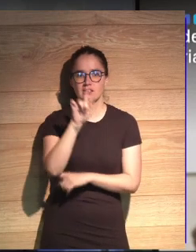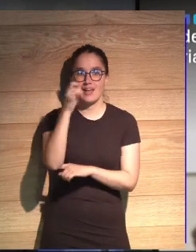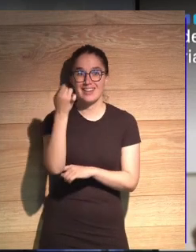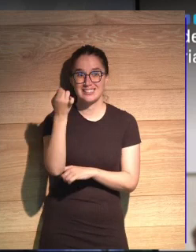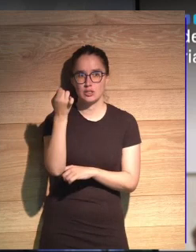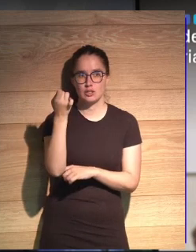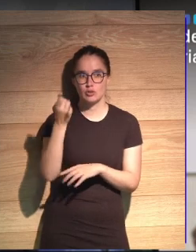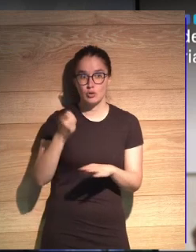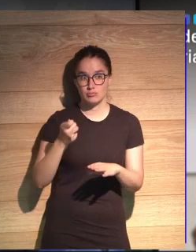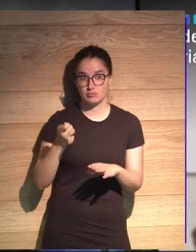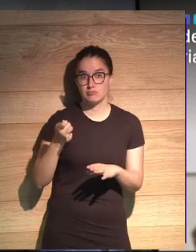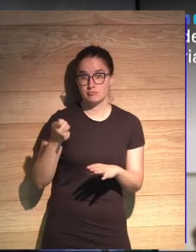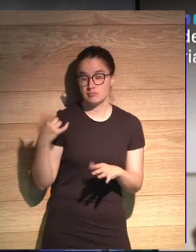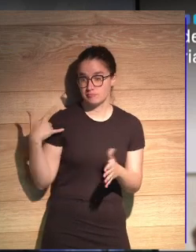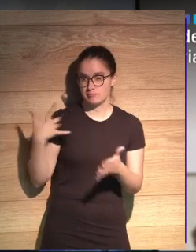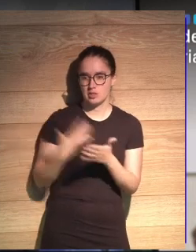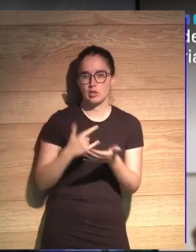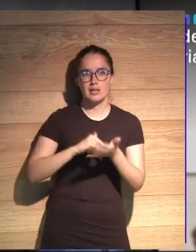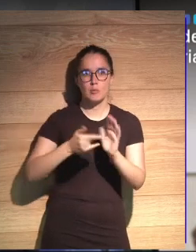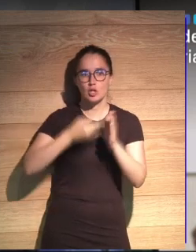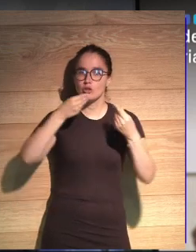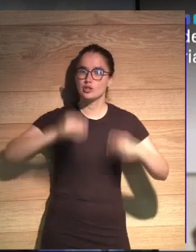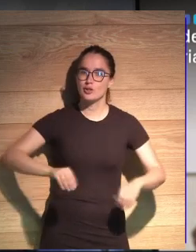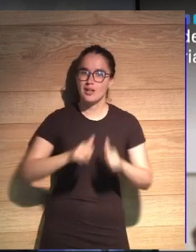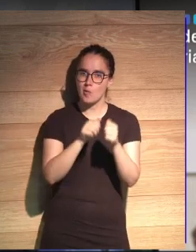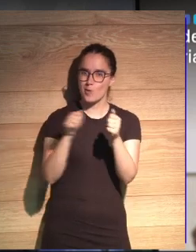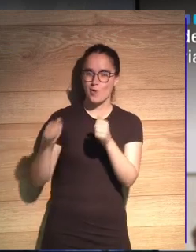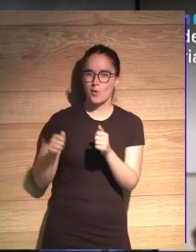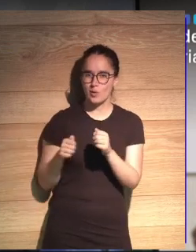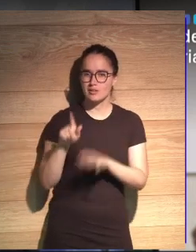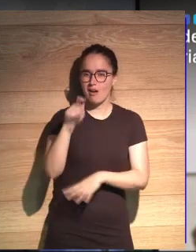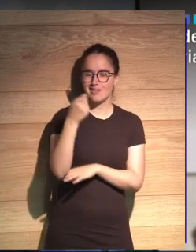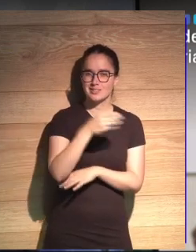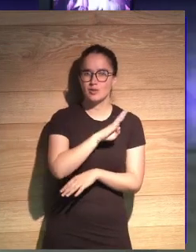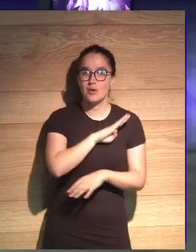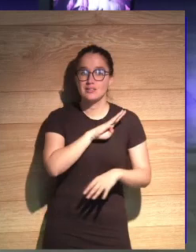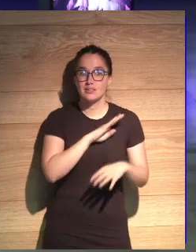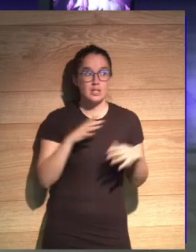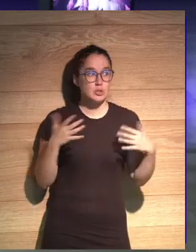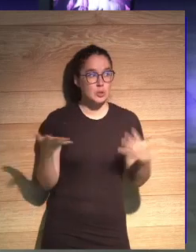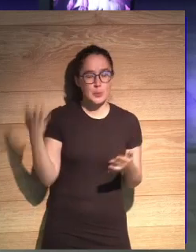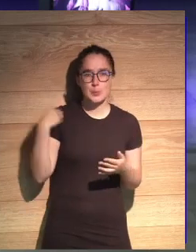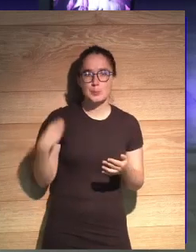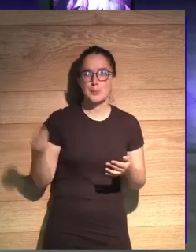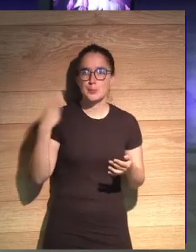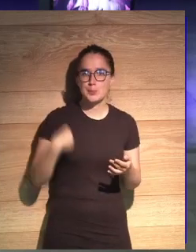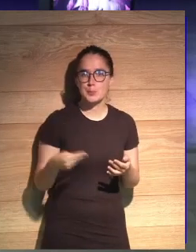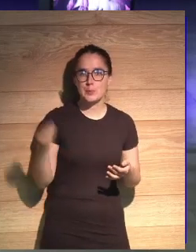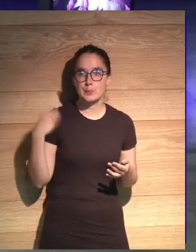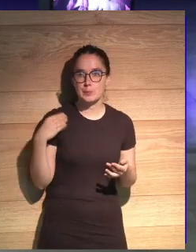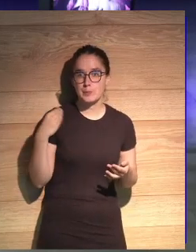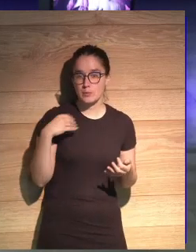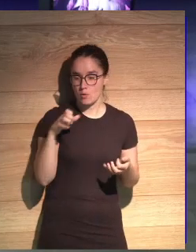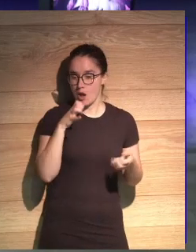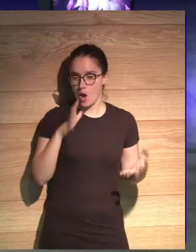be honest, we have had quite an impact on the media with our project History and Video Games, and we have